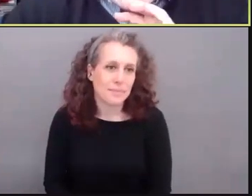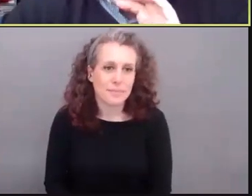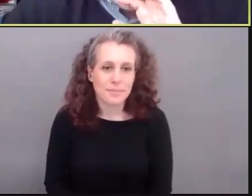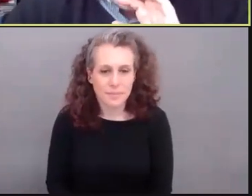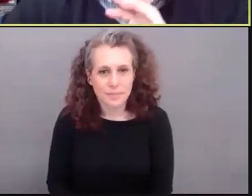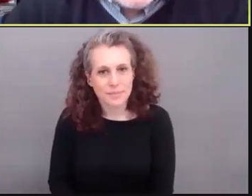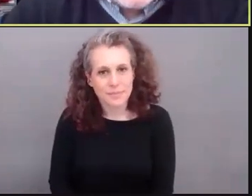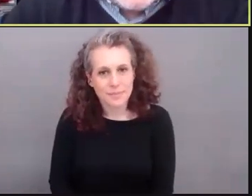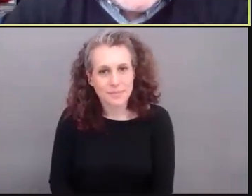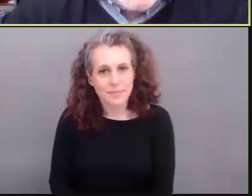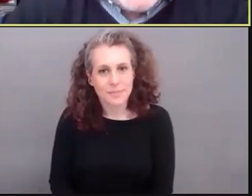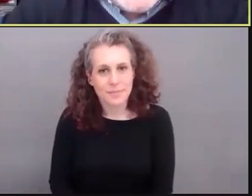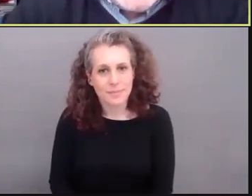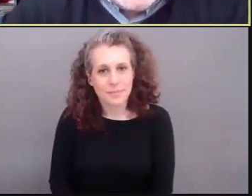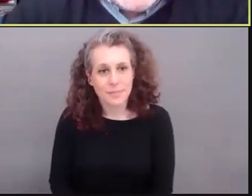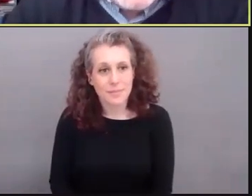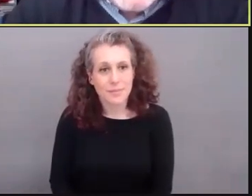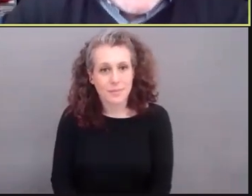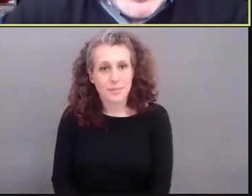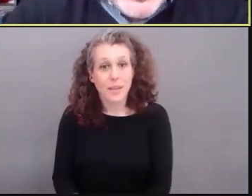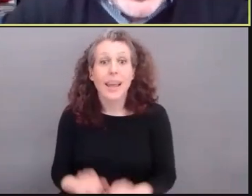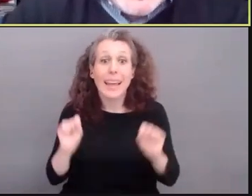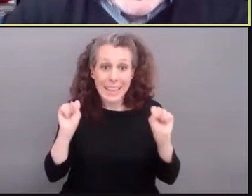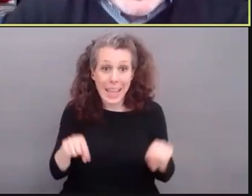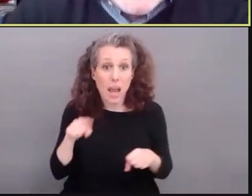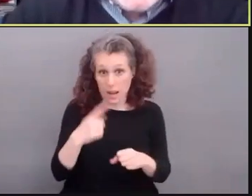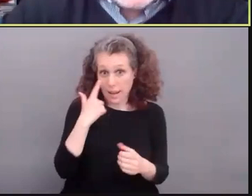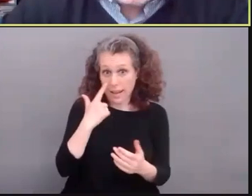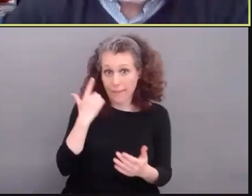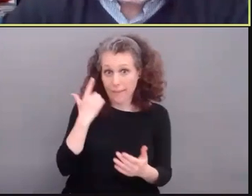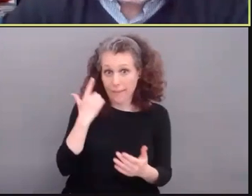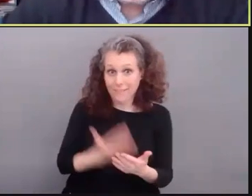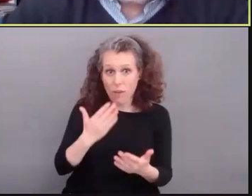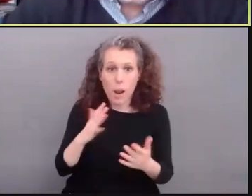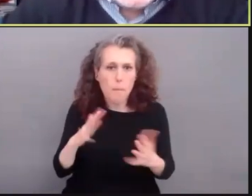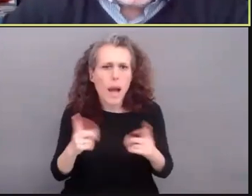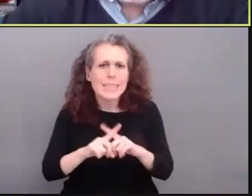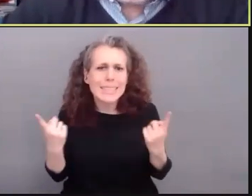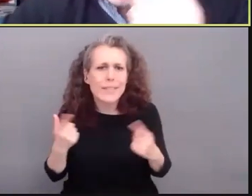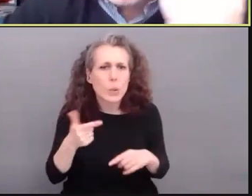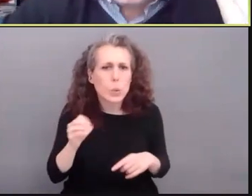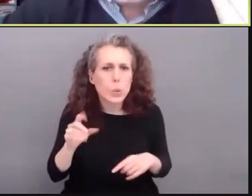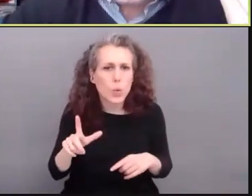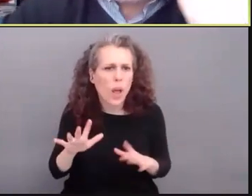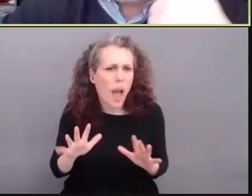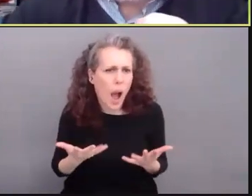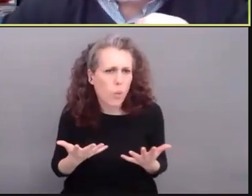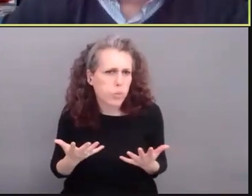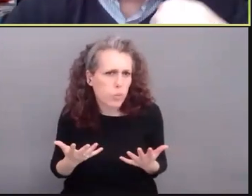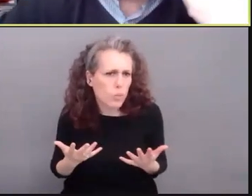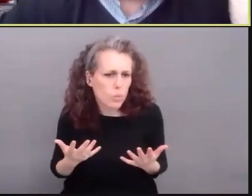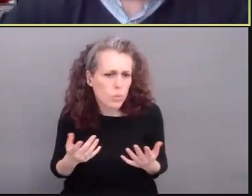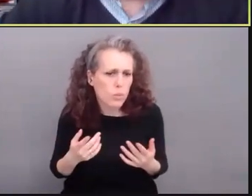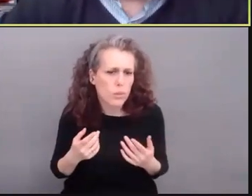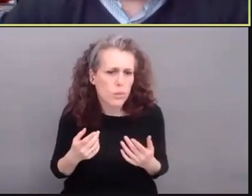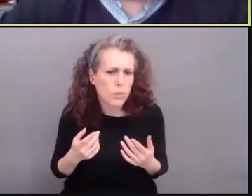can verify, but using different tool. How? With the project. Now